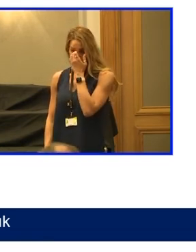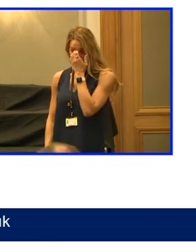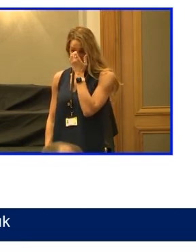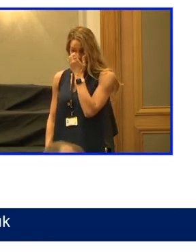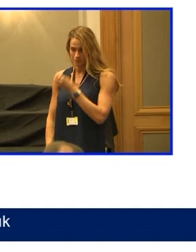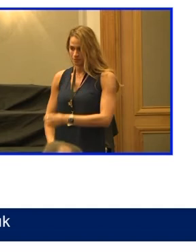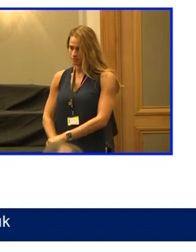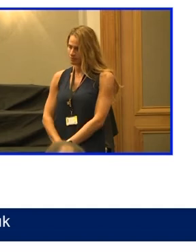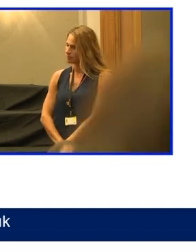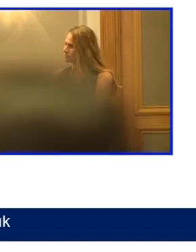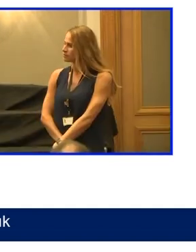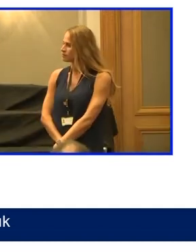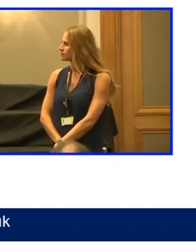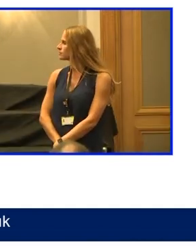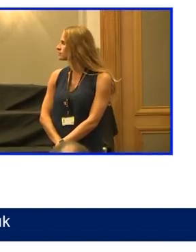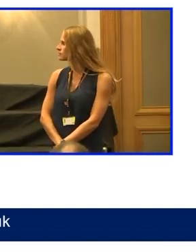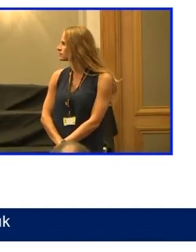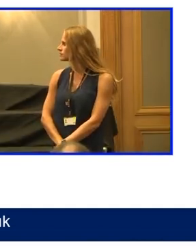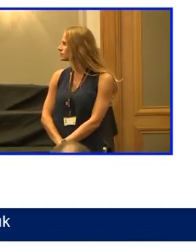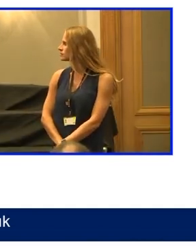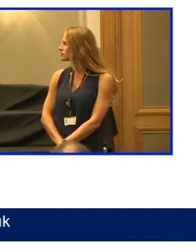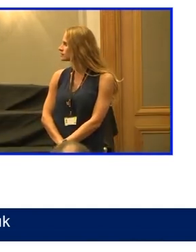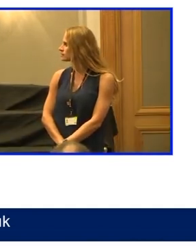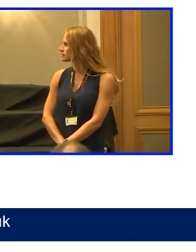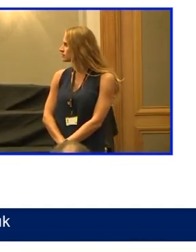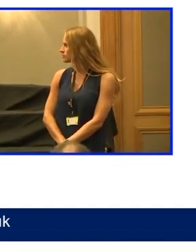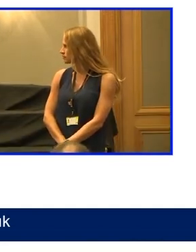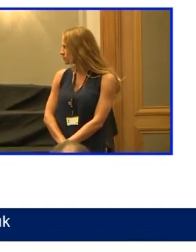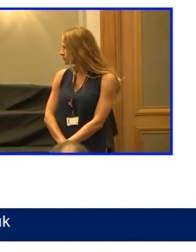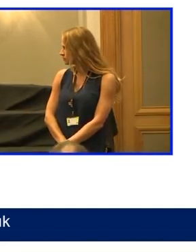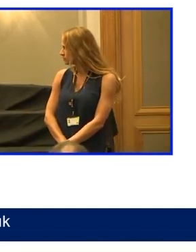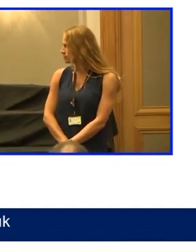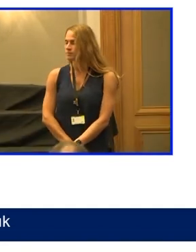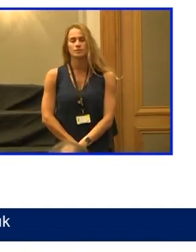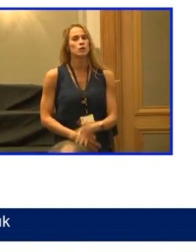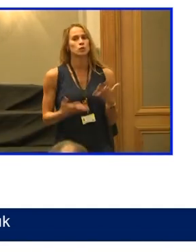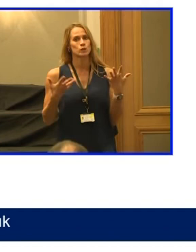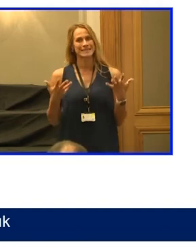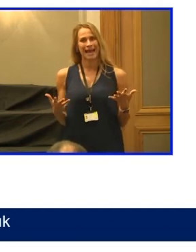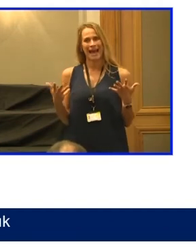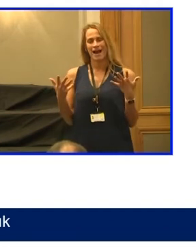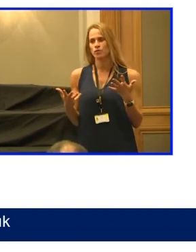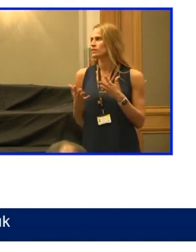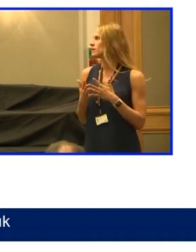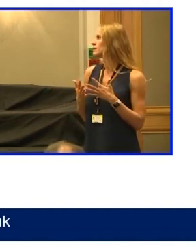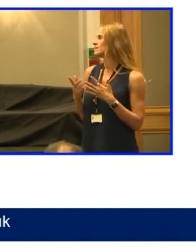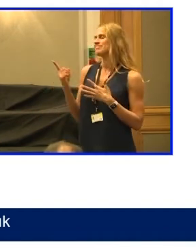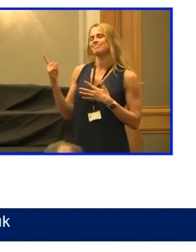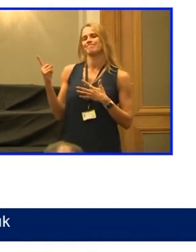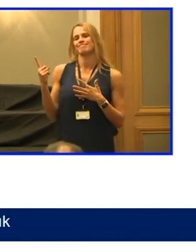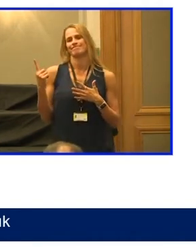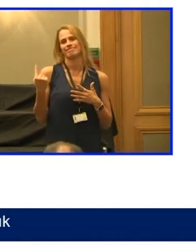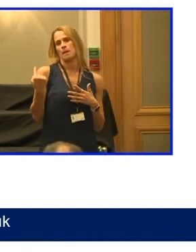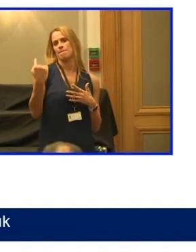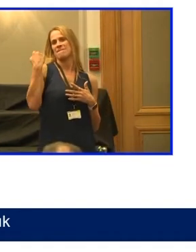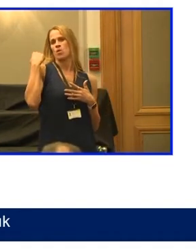Okay, now, are you happy to run, or do you want me to? Right, so what we've got, because the technology didn't quite let us